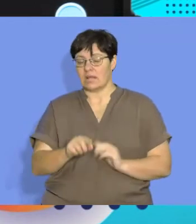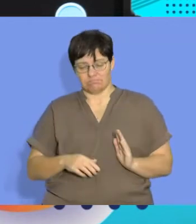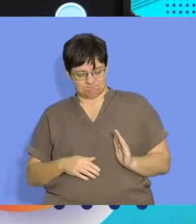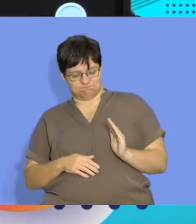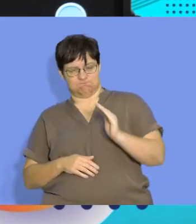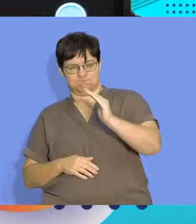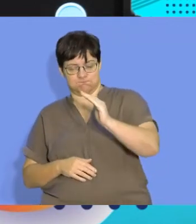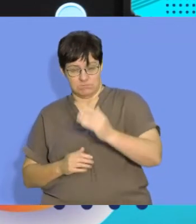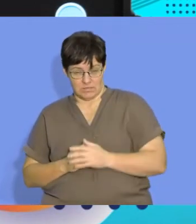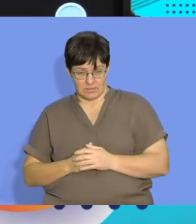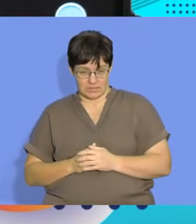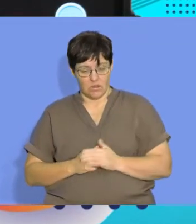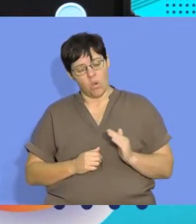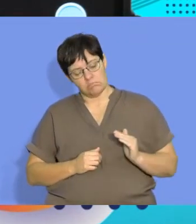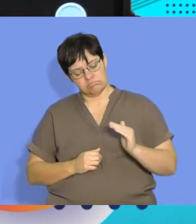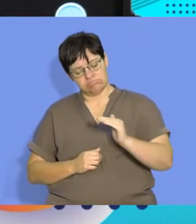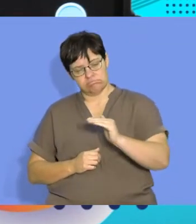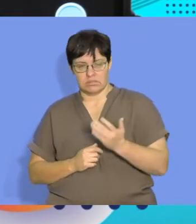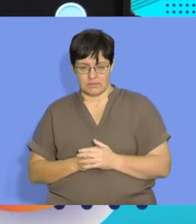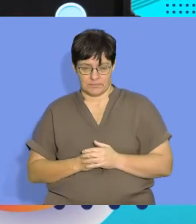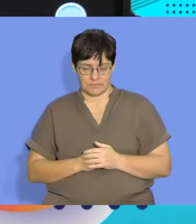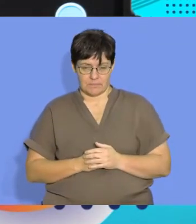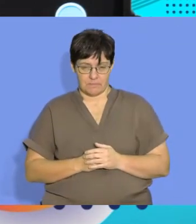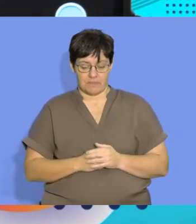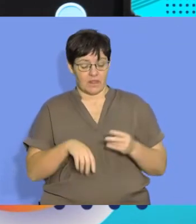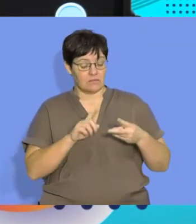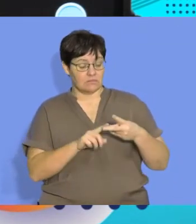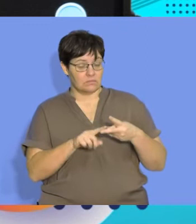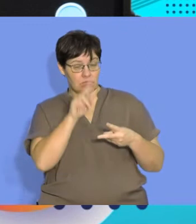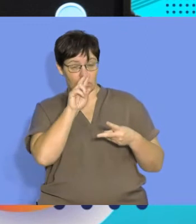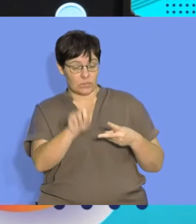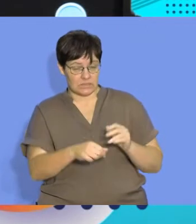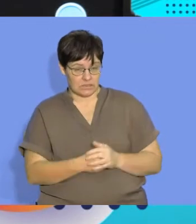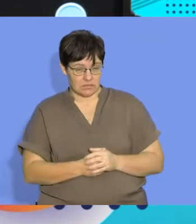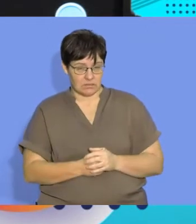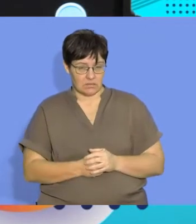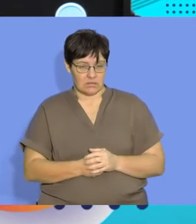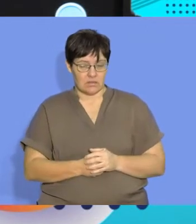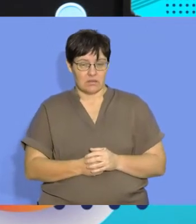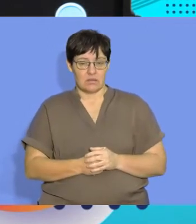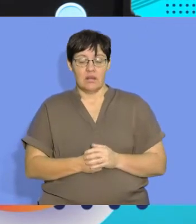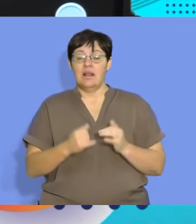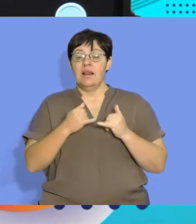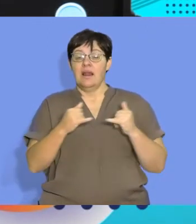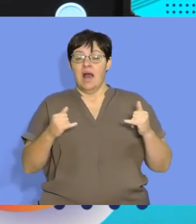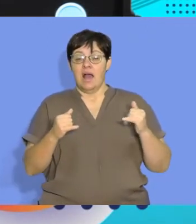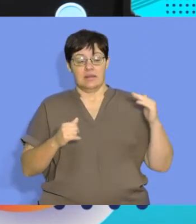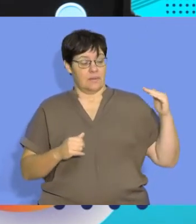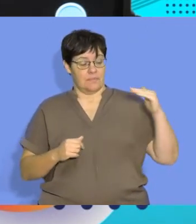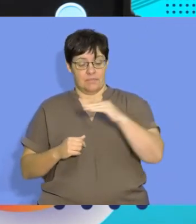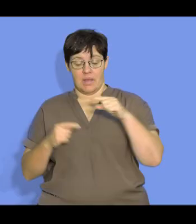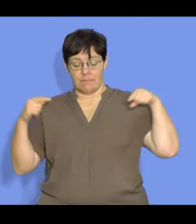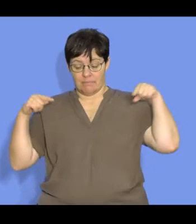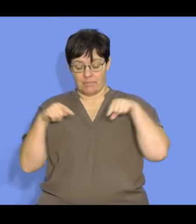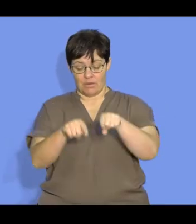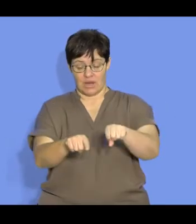at the steepness of our gradient. And the other thing that we need to look at is wherever our lines